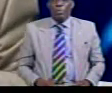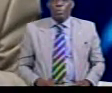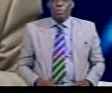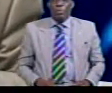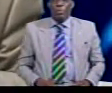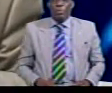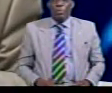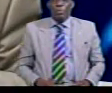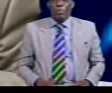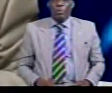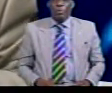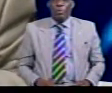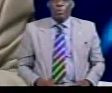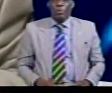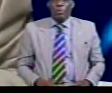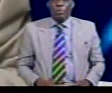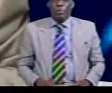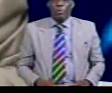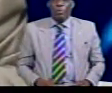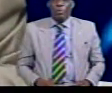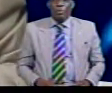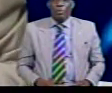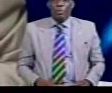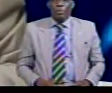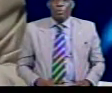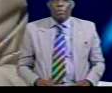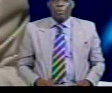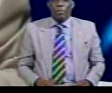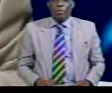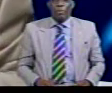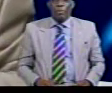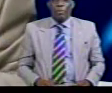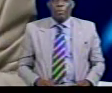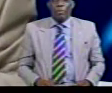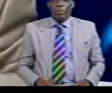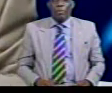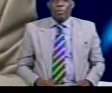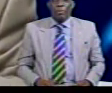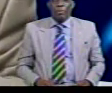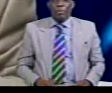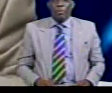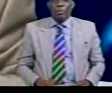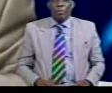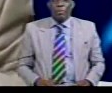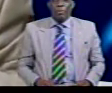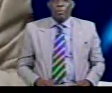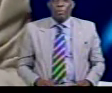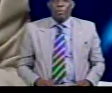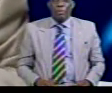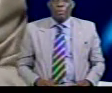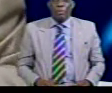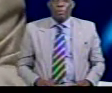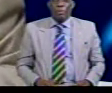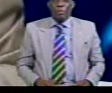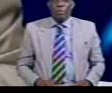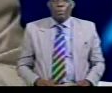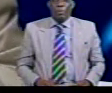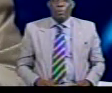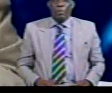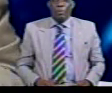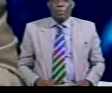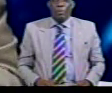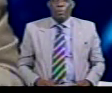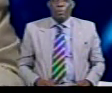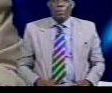Cameroon. Of our global crusade right from Cameroon. Dieu s'apprête à déverser de grandes bénédictions sur toutes les